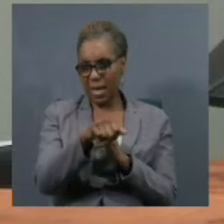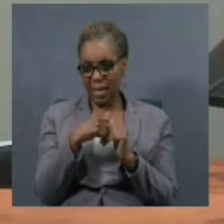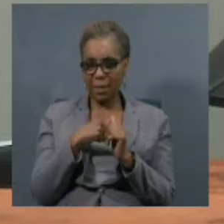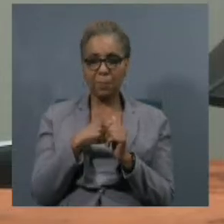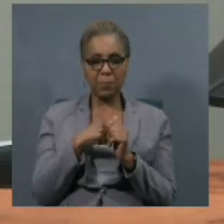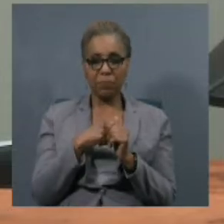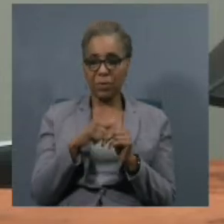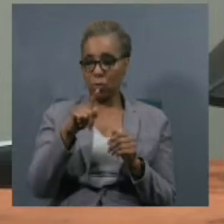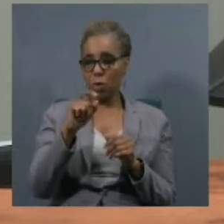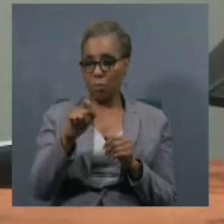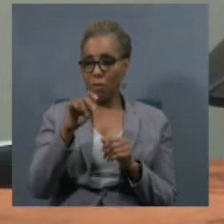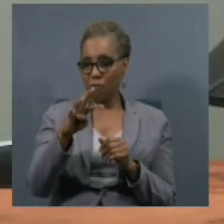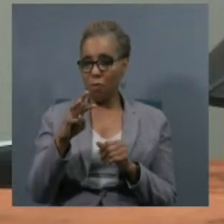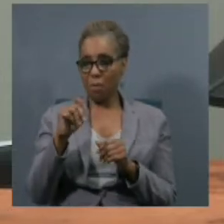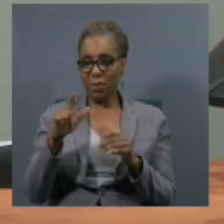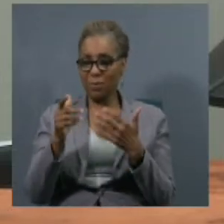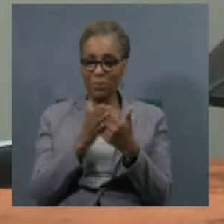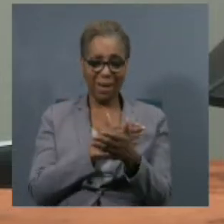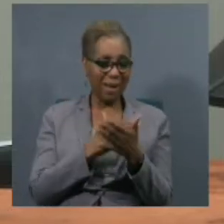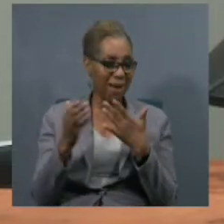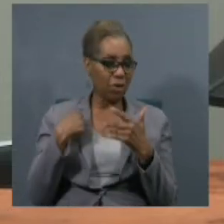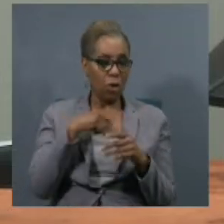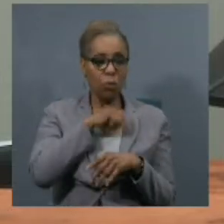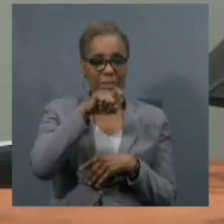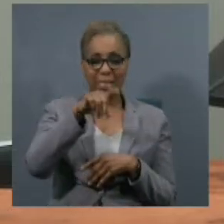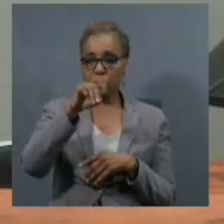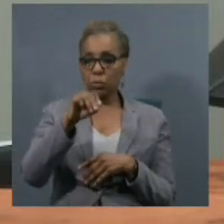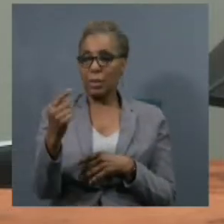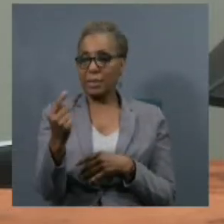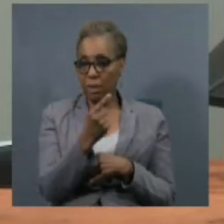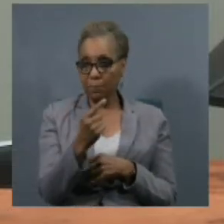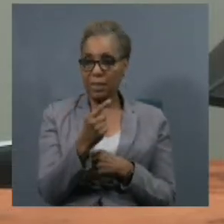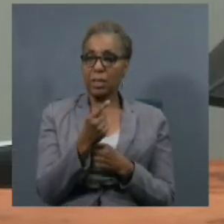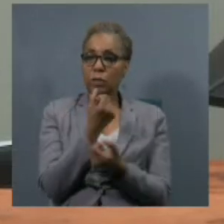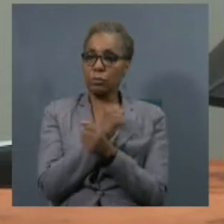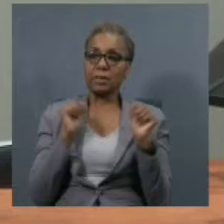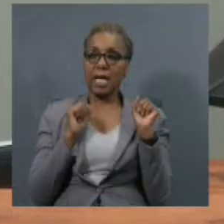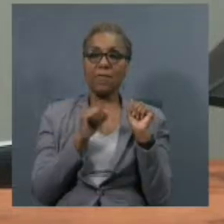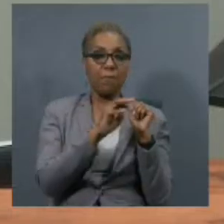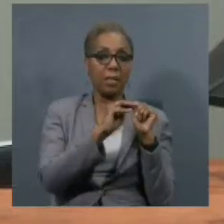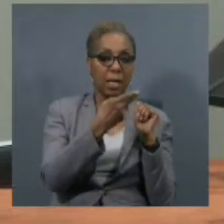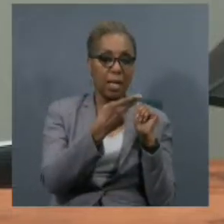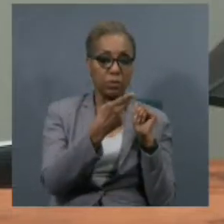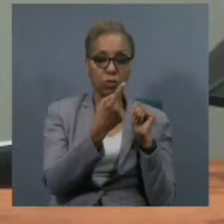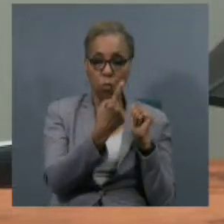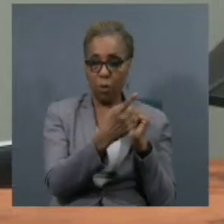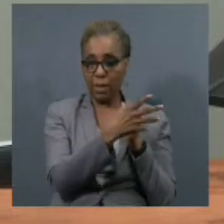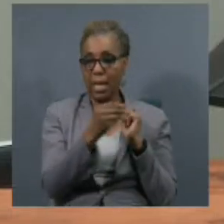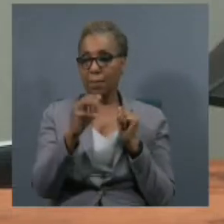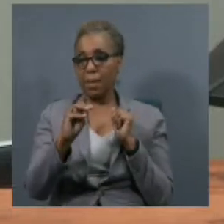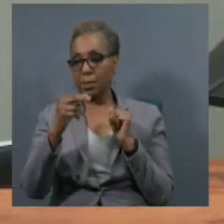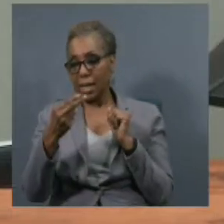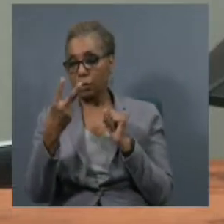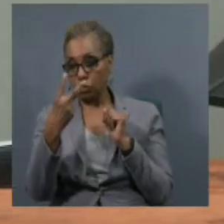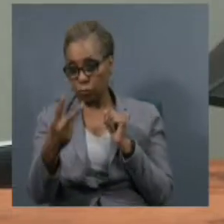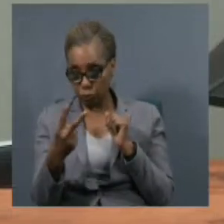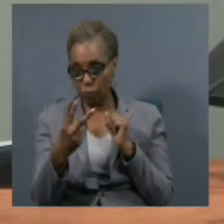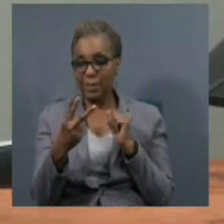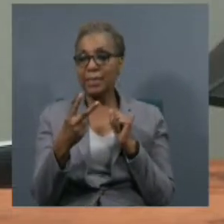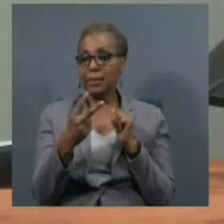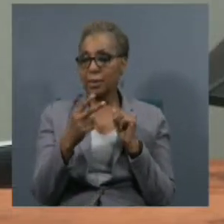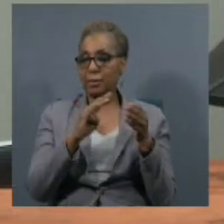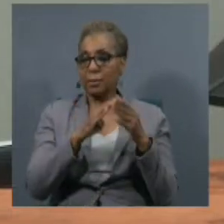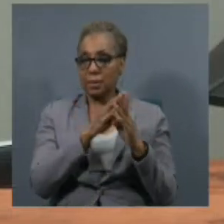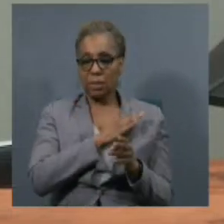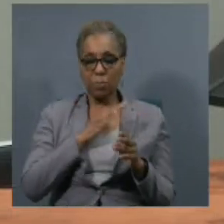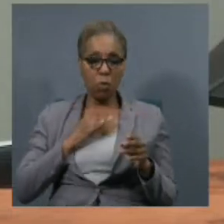of 1.4 million, whatever it is, we need to do something to save Madison Heights 1 and 2. It's up to the city board to decide what